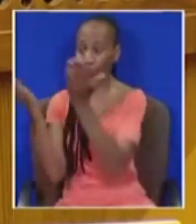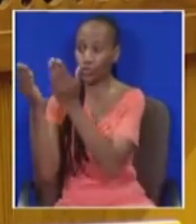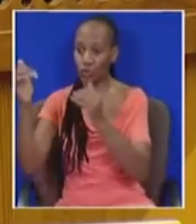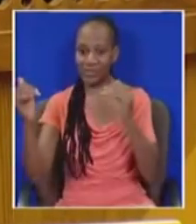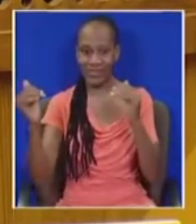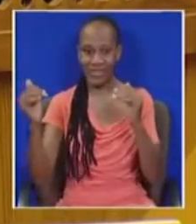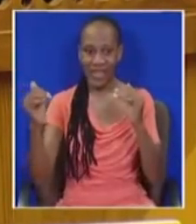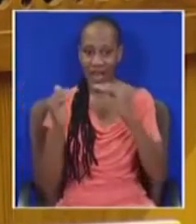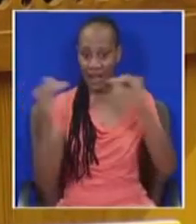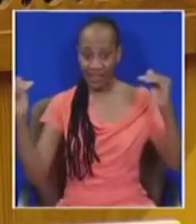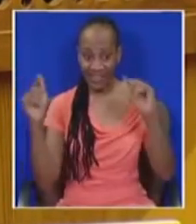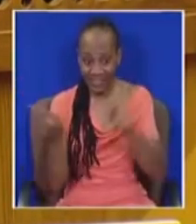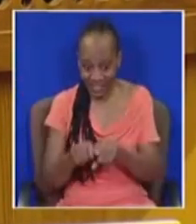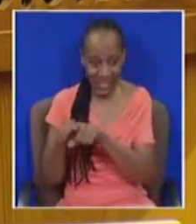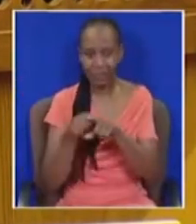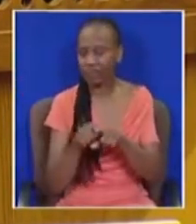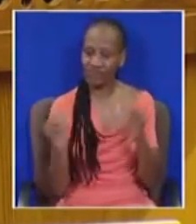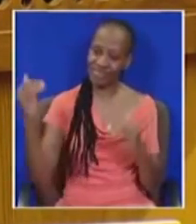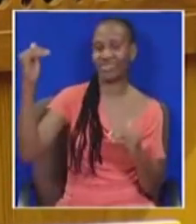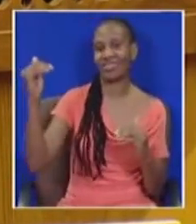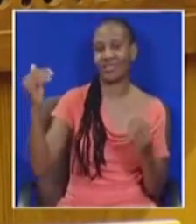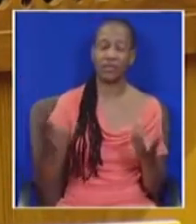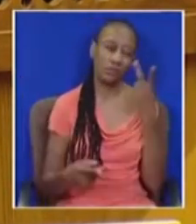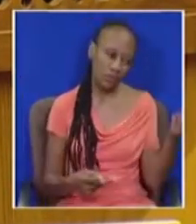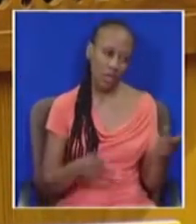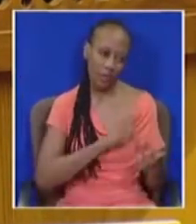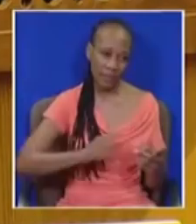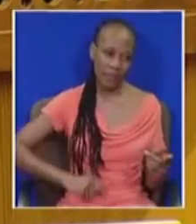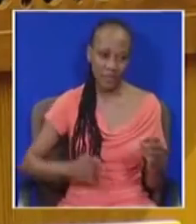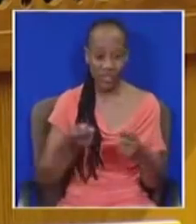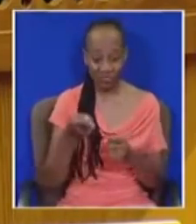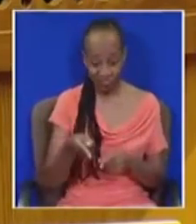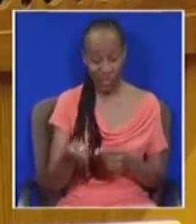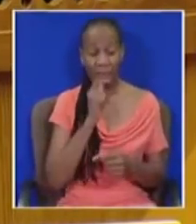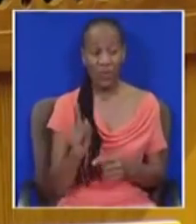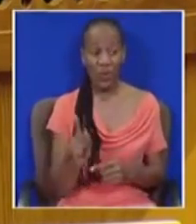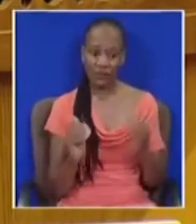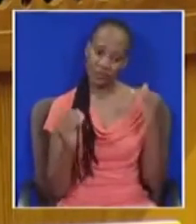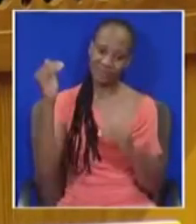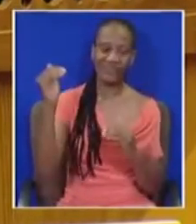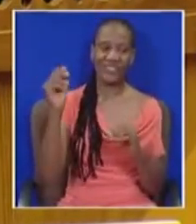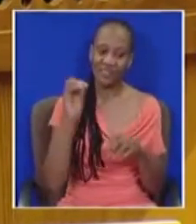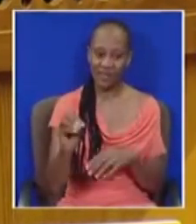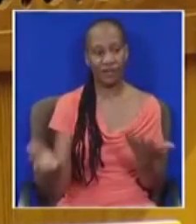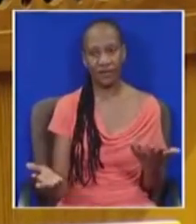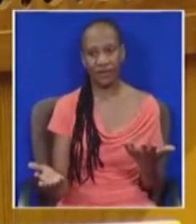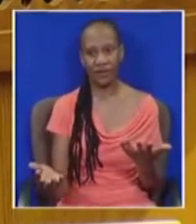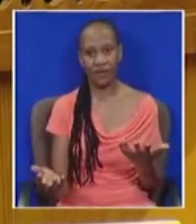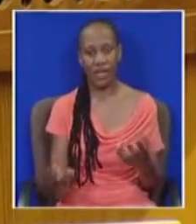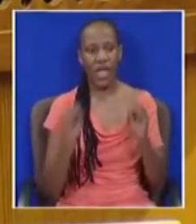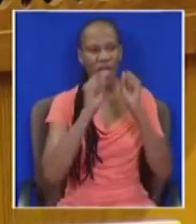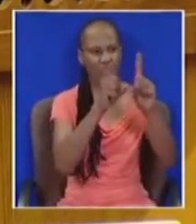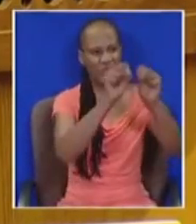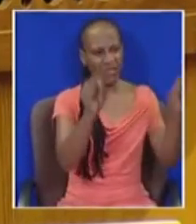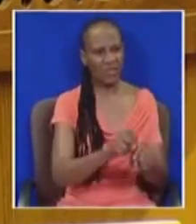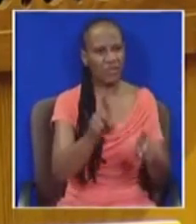this, Mr. President, is in fact reinforcing inequality. There is no single reason for the failure of our education system.